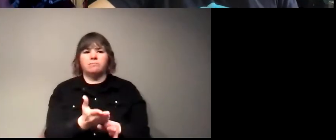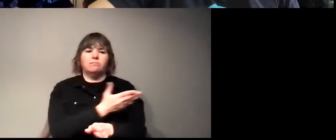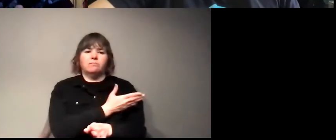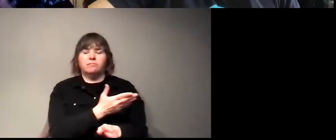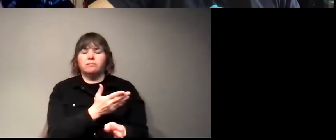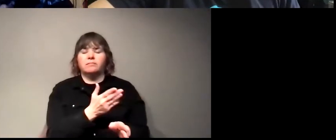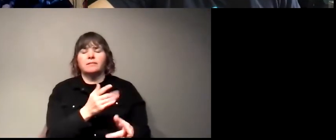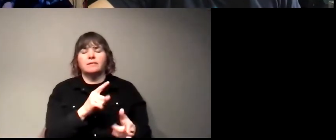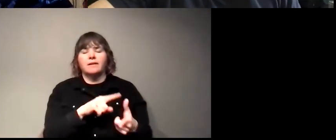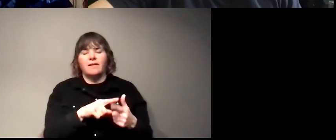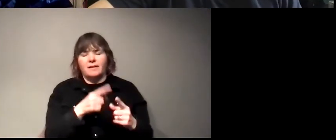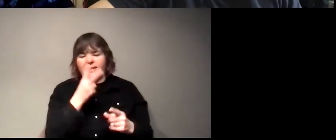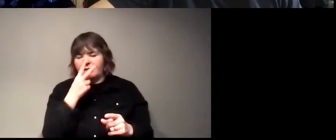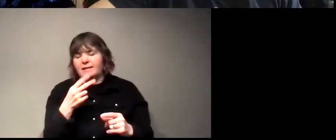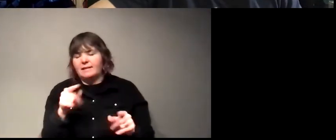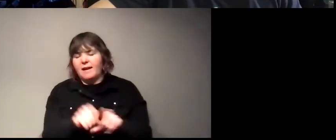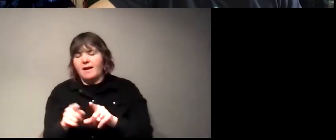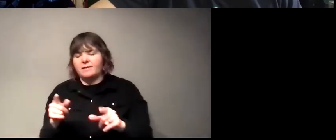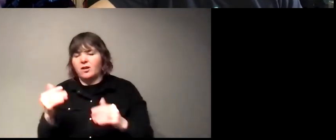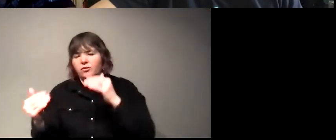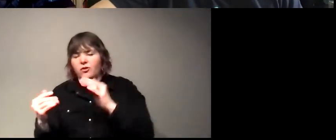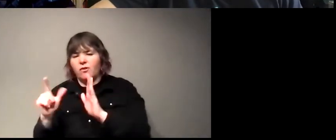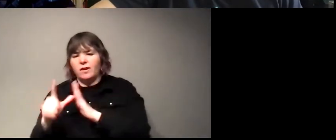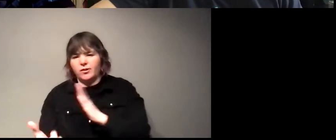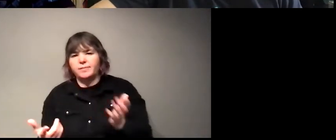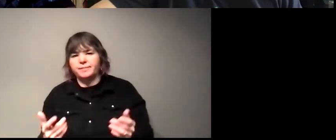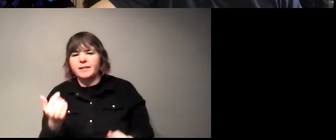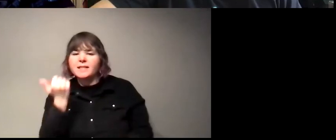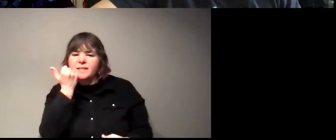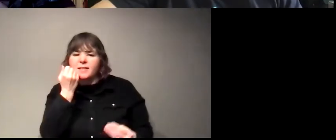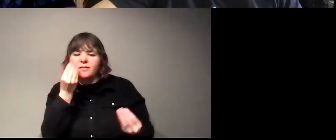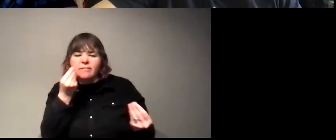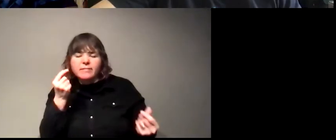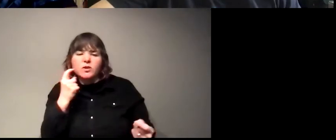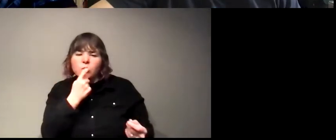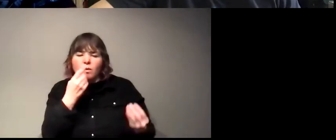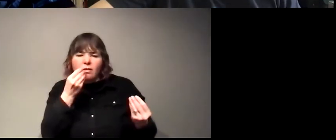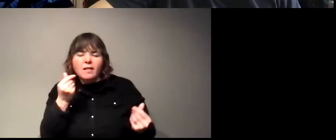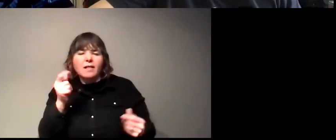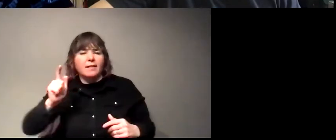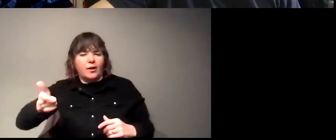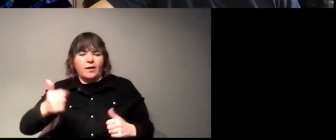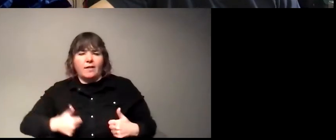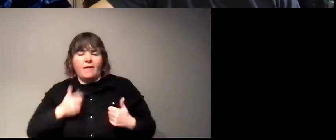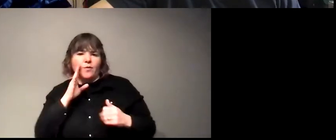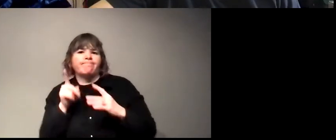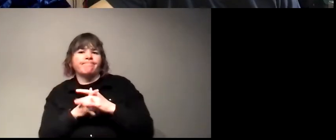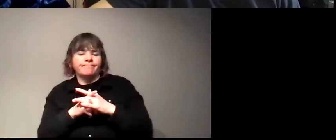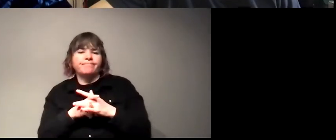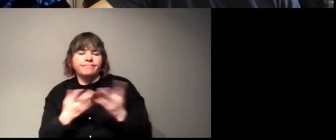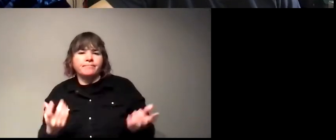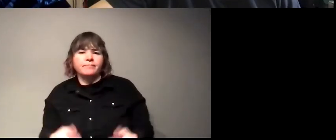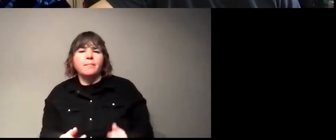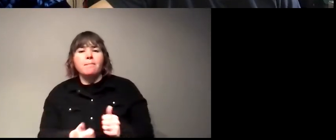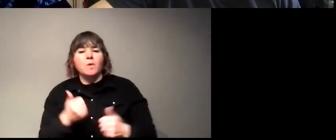just like if we don't brush our teeth, we could see the effects of dental decay or tooth decay later on in life. So most of